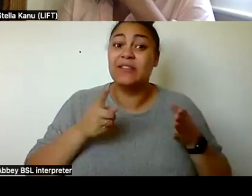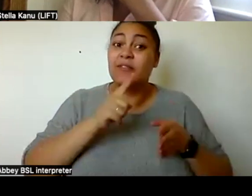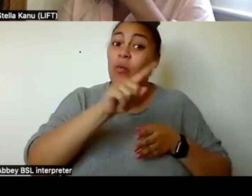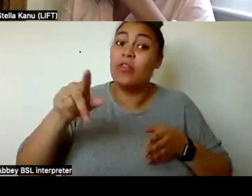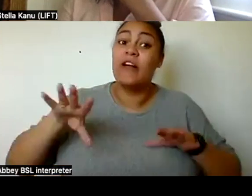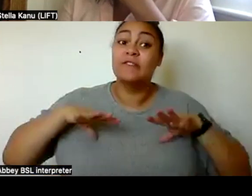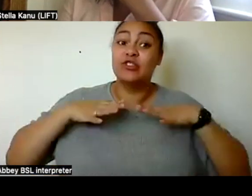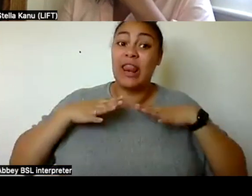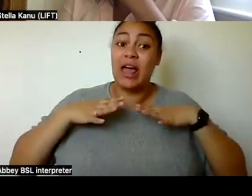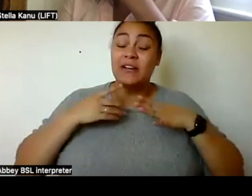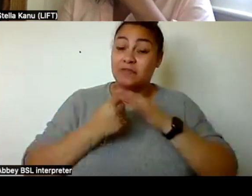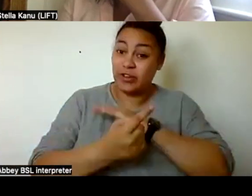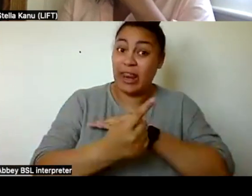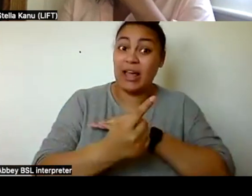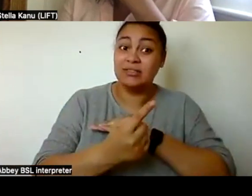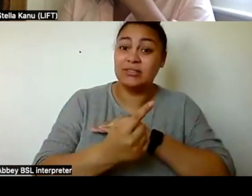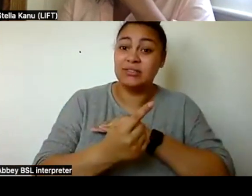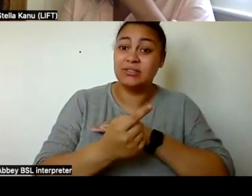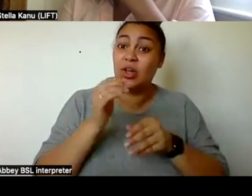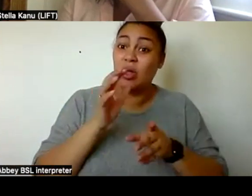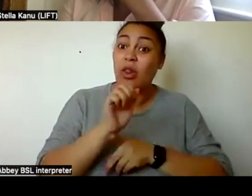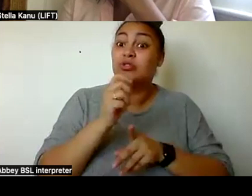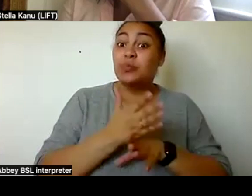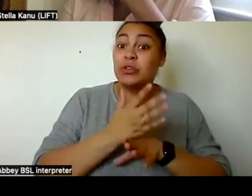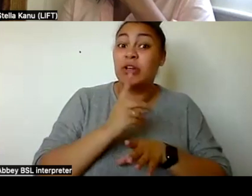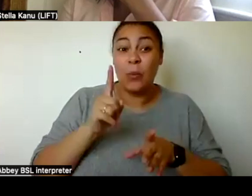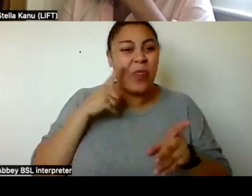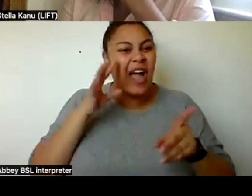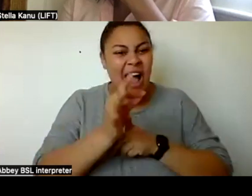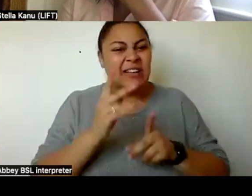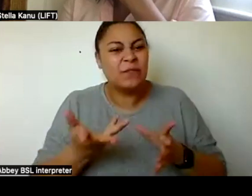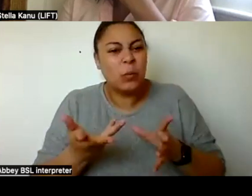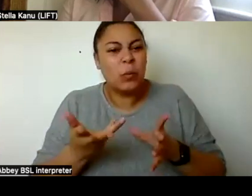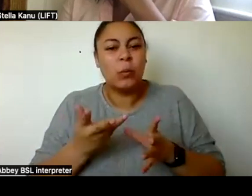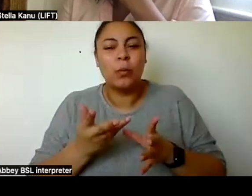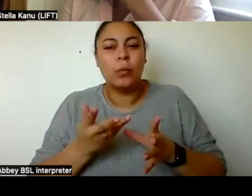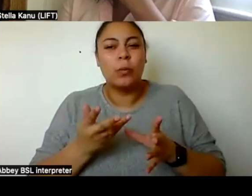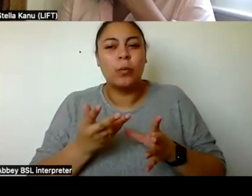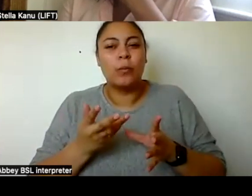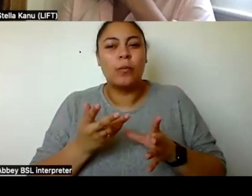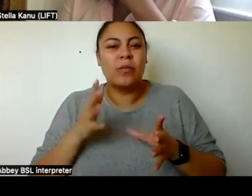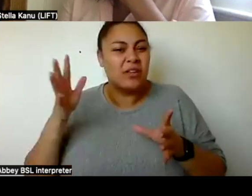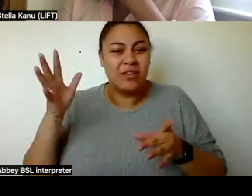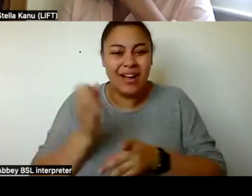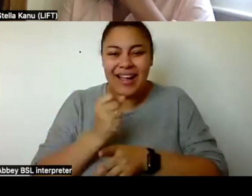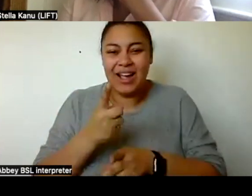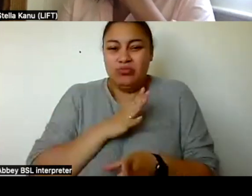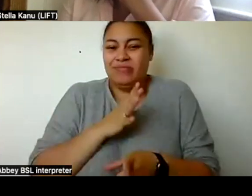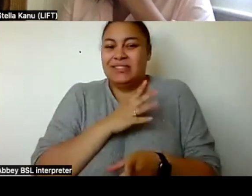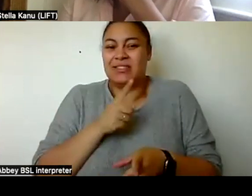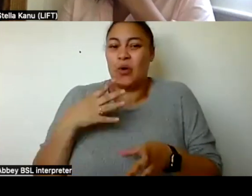cultural workers a sense of what they might start asking for that you aren't getting already